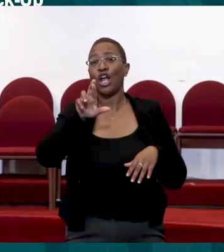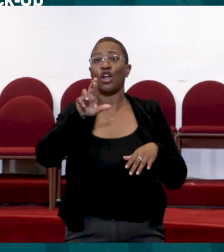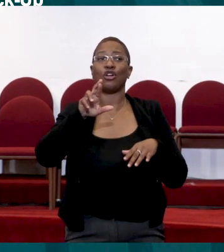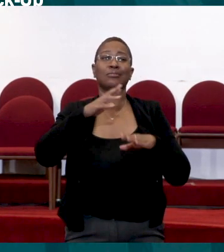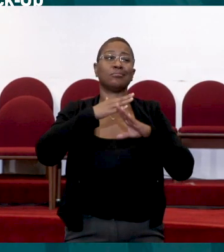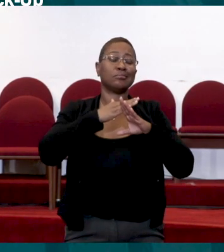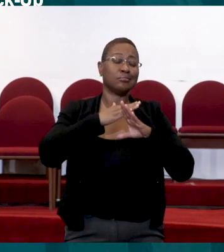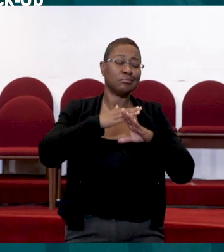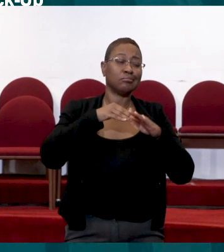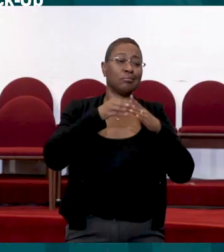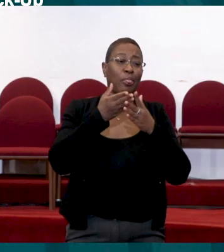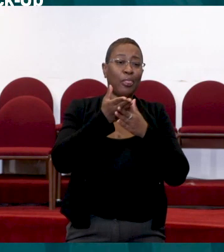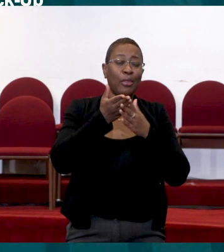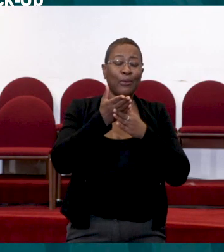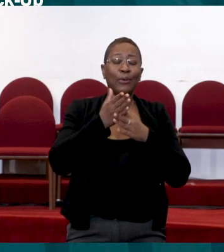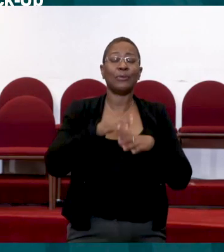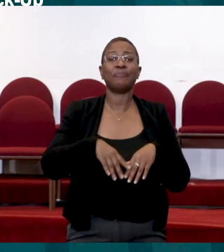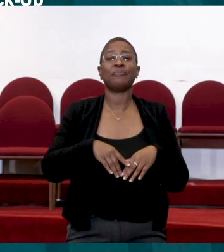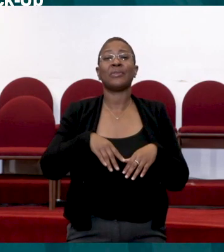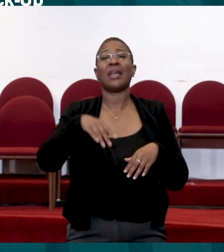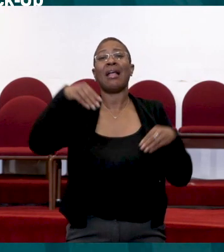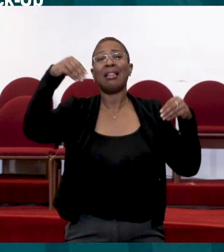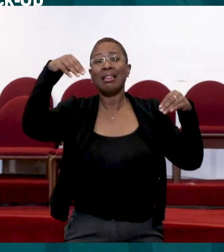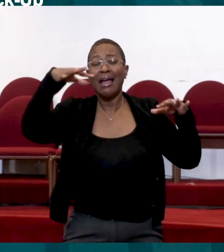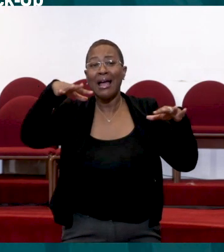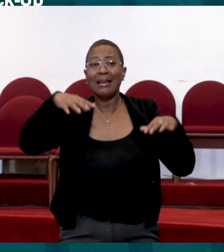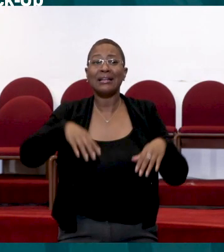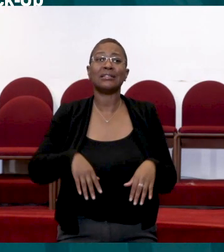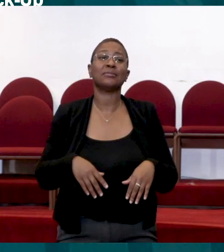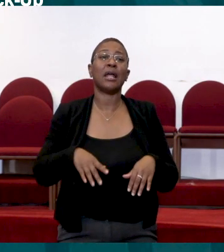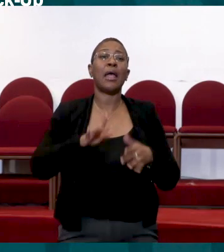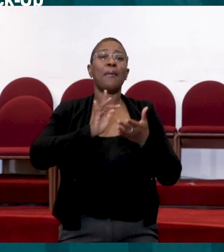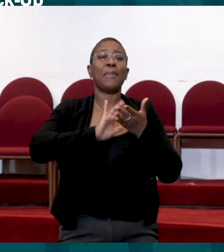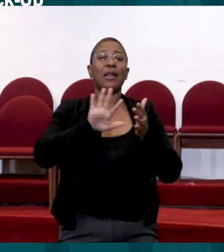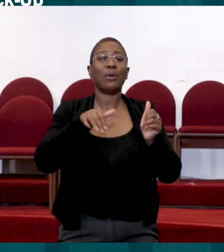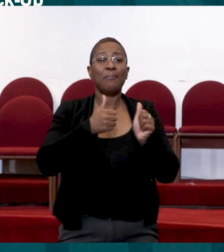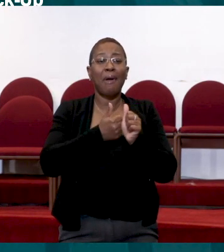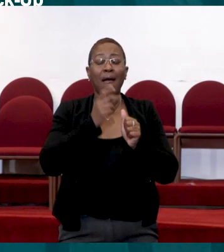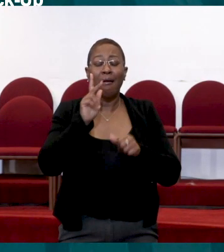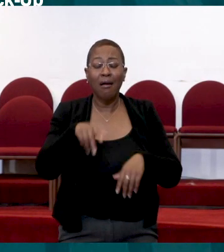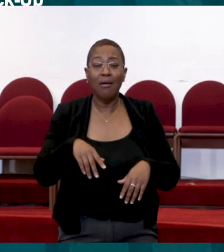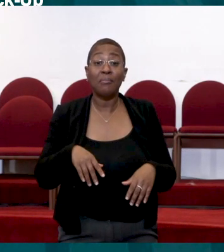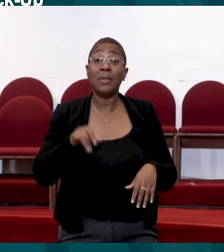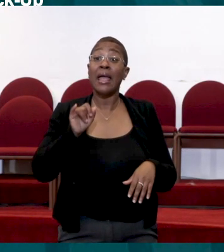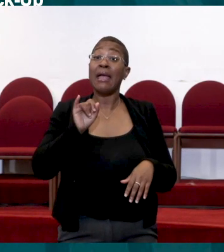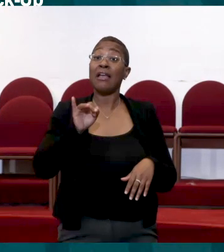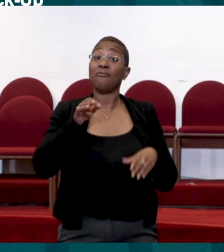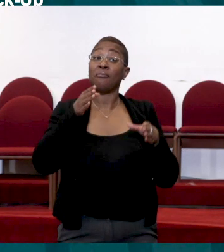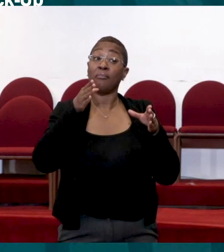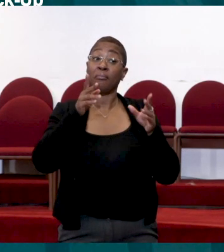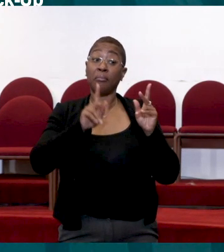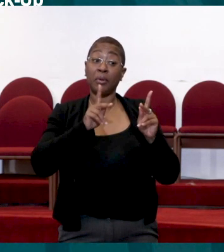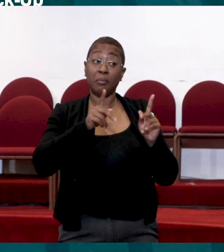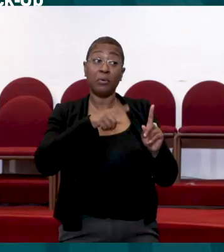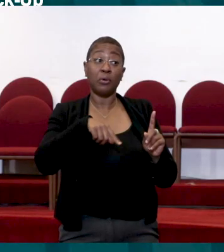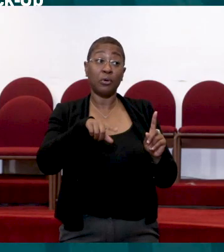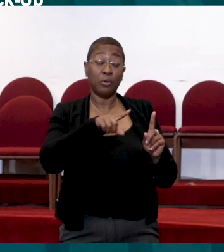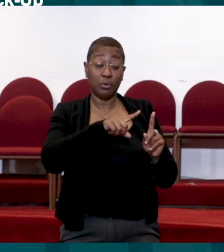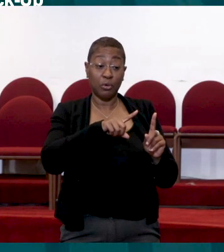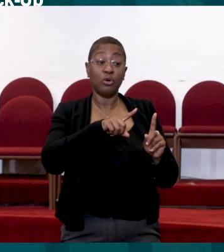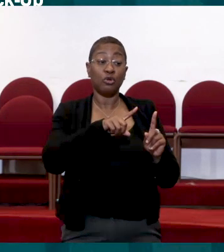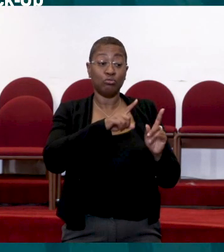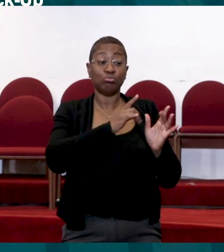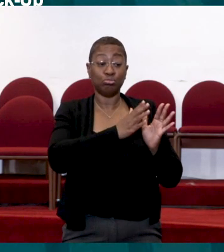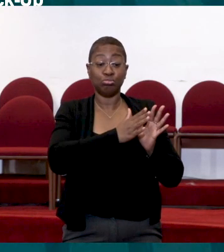smart thermostats, lighting, battery backup. If folks were all the way through this process,